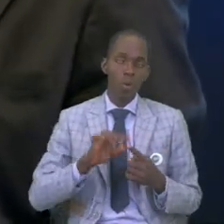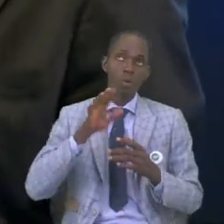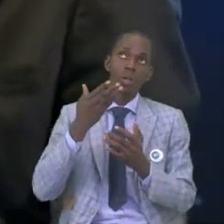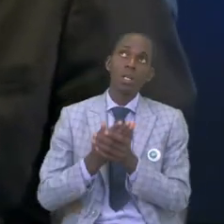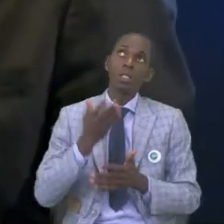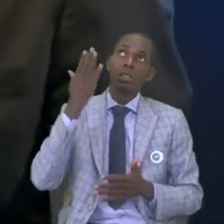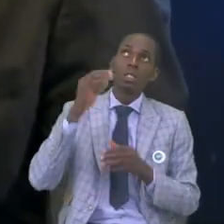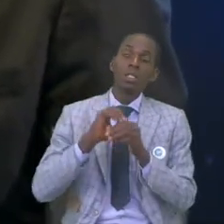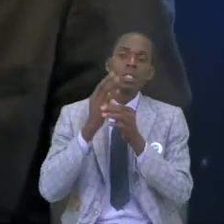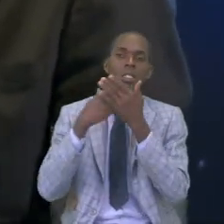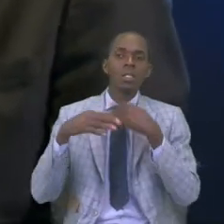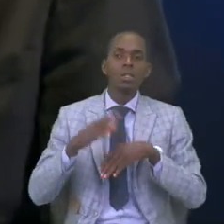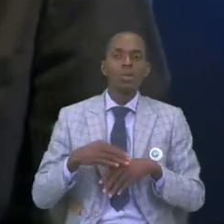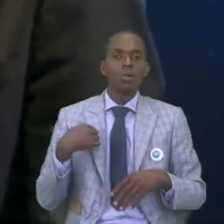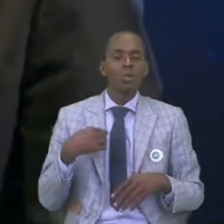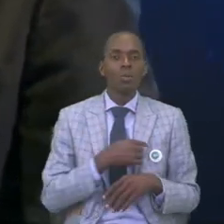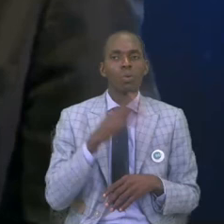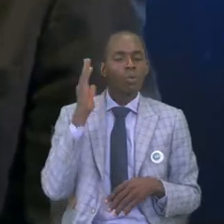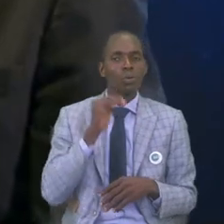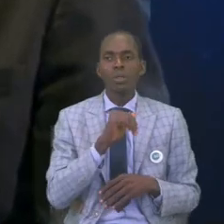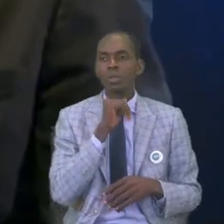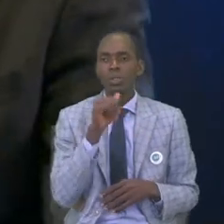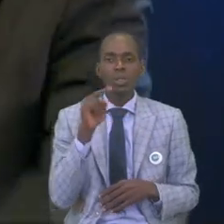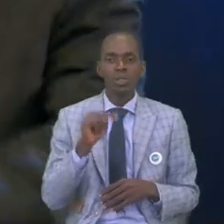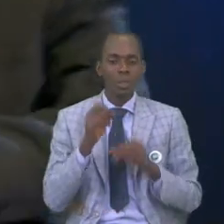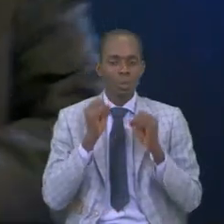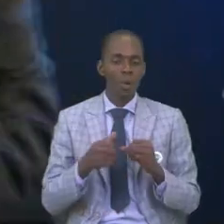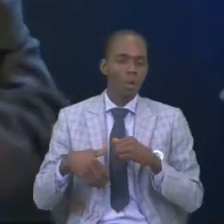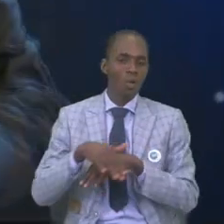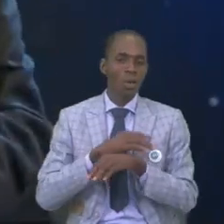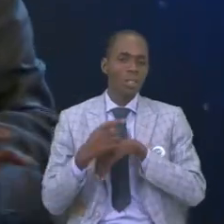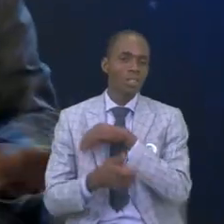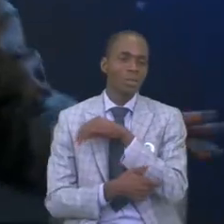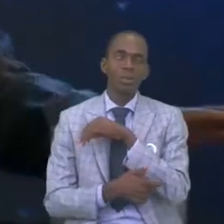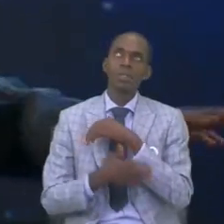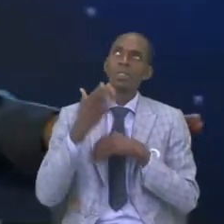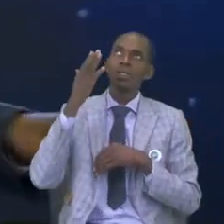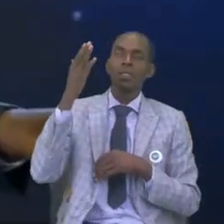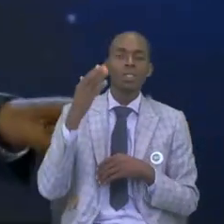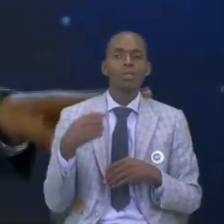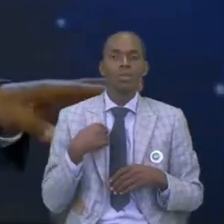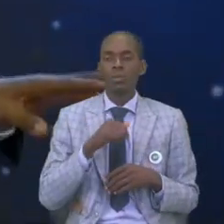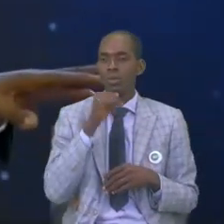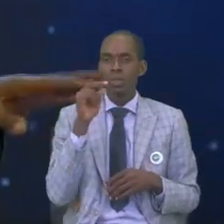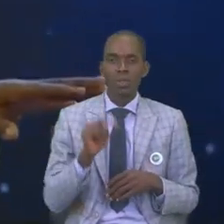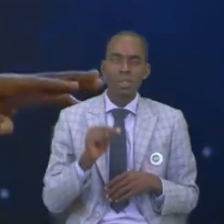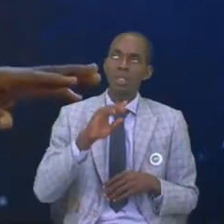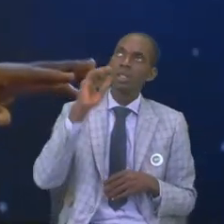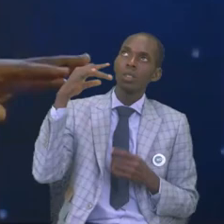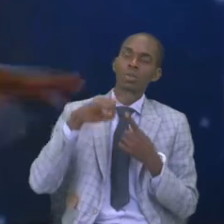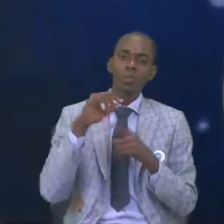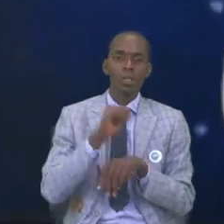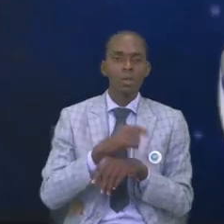heaven, we'll not need any power over temptation. There'll be no temptation there. We'll not need any grace to overcome sin. There'll be no